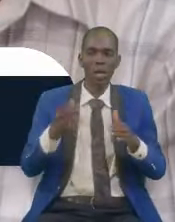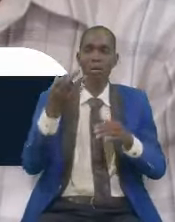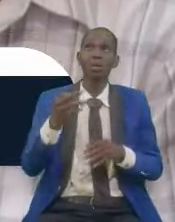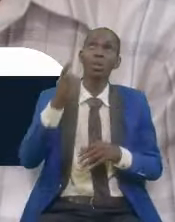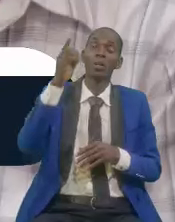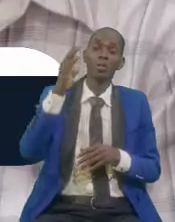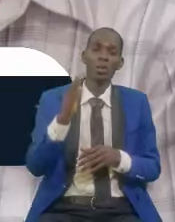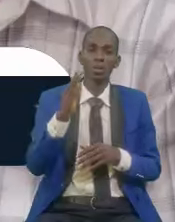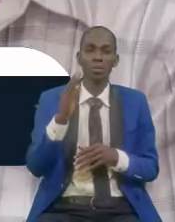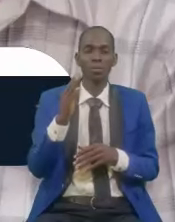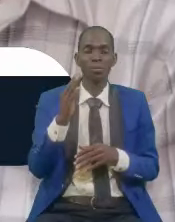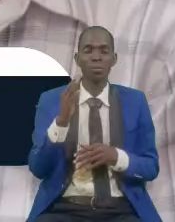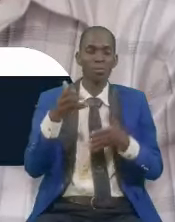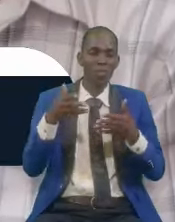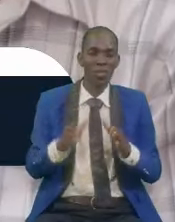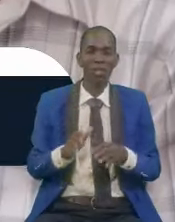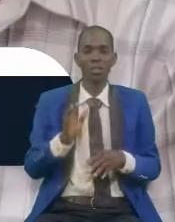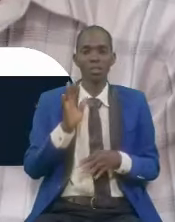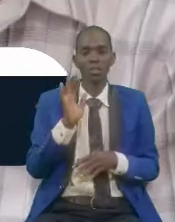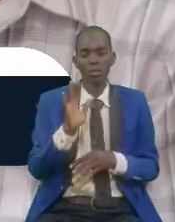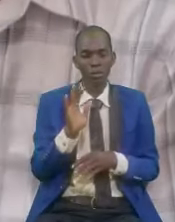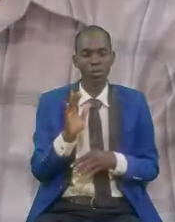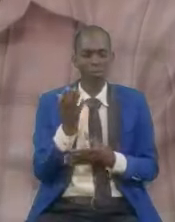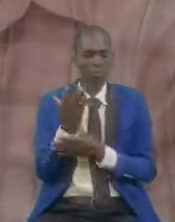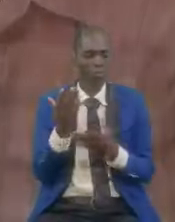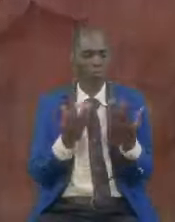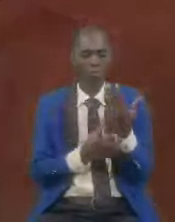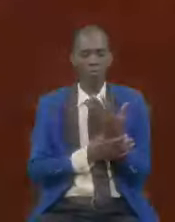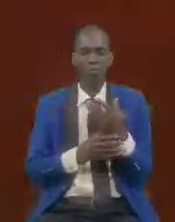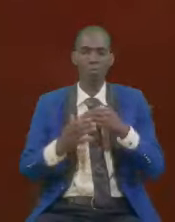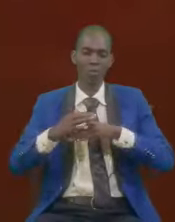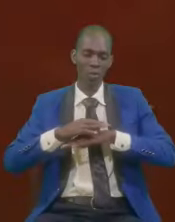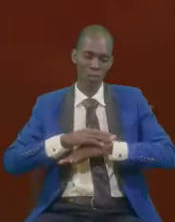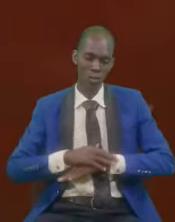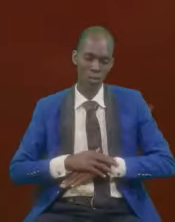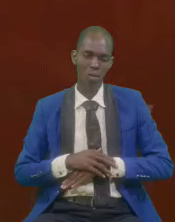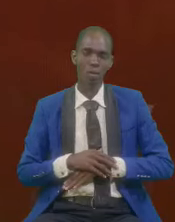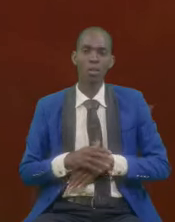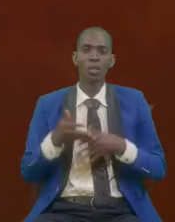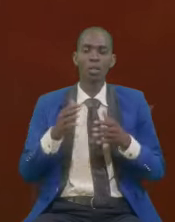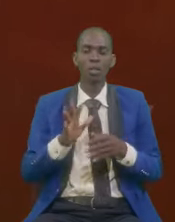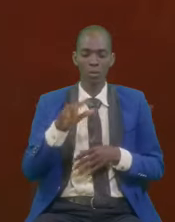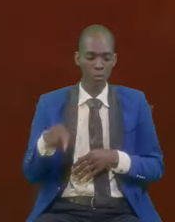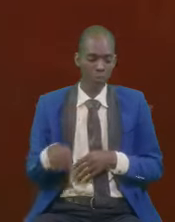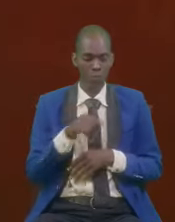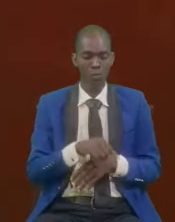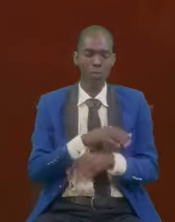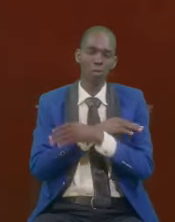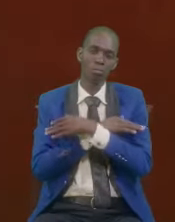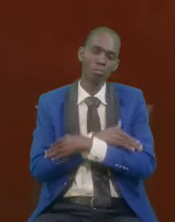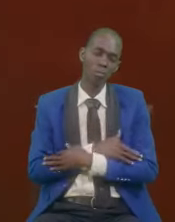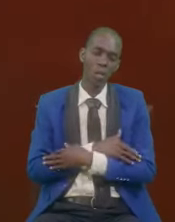God, let your hands rest. Let your feet rest. Let